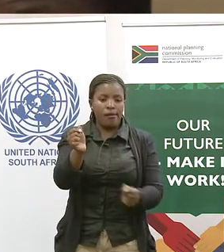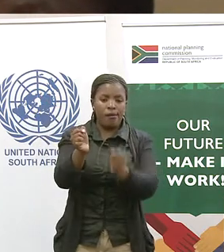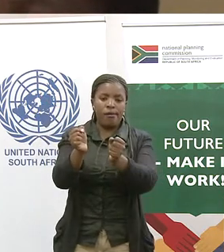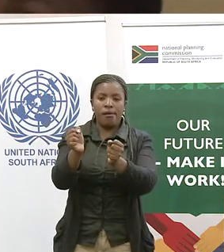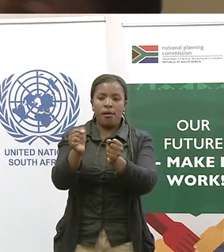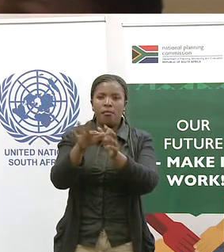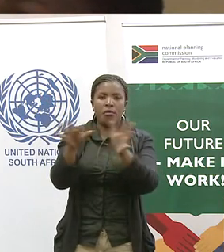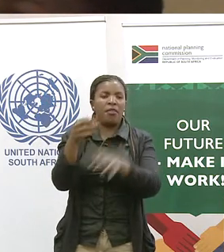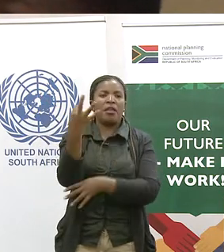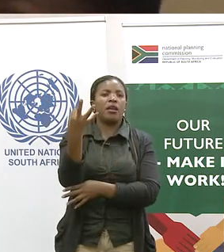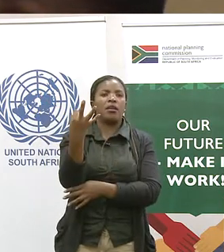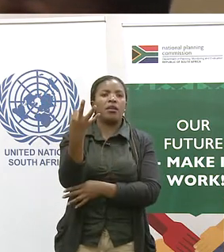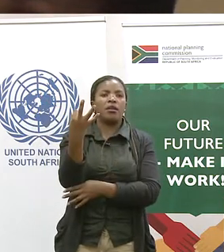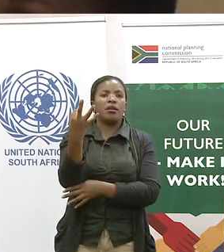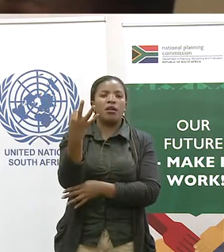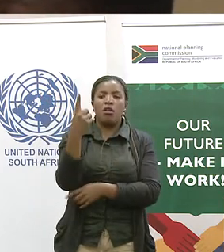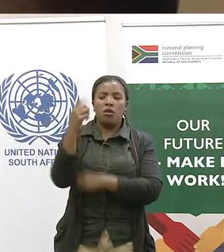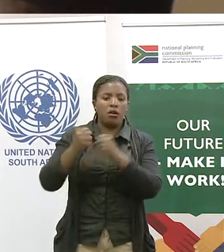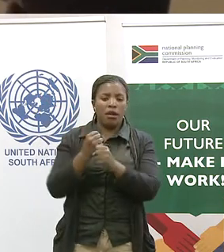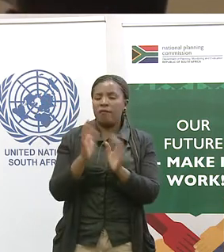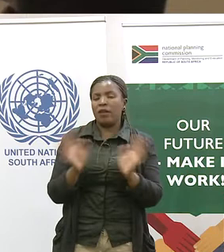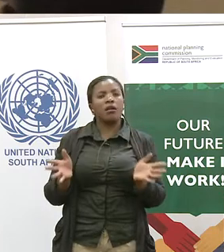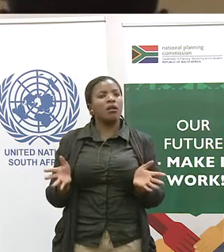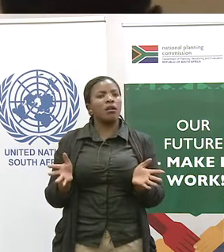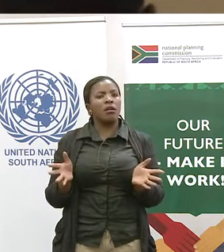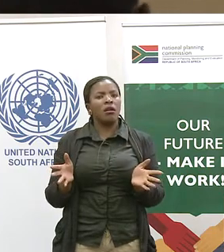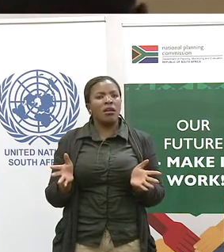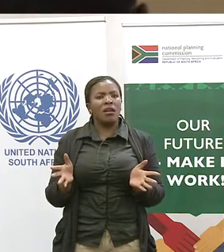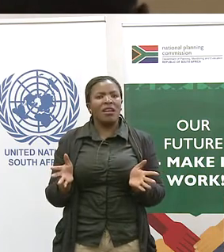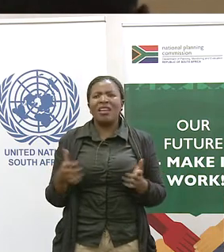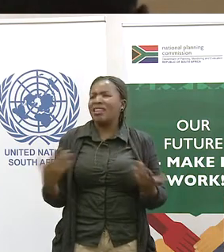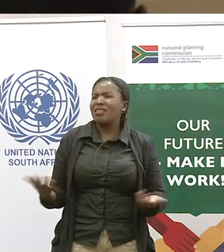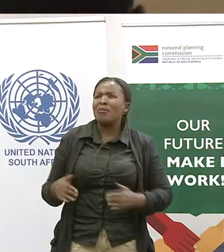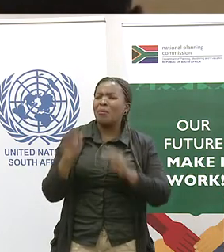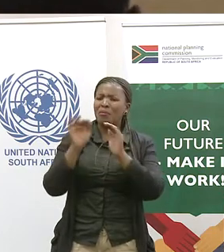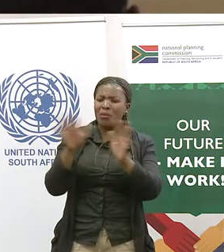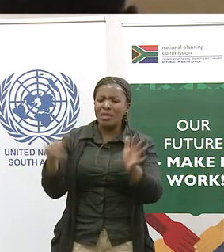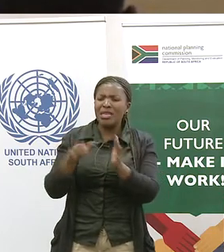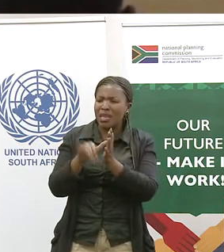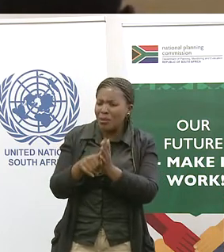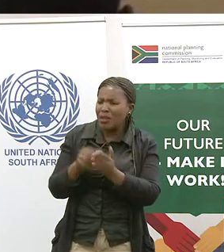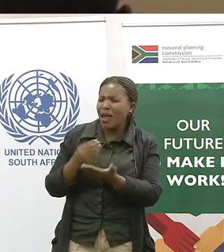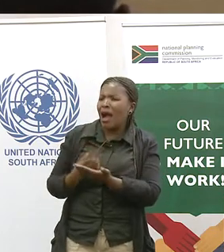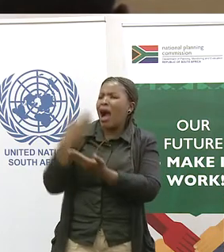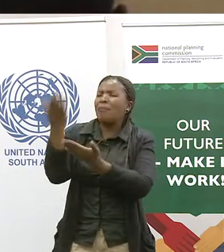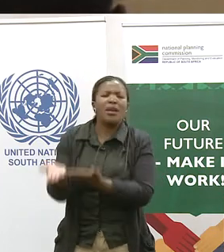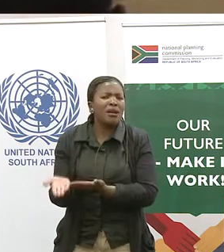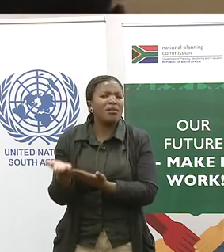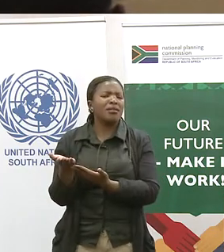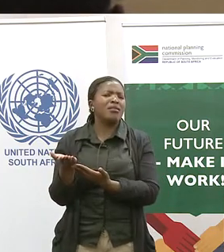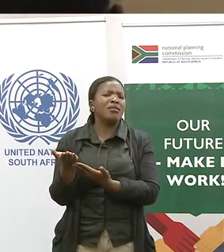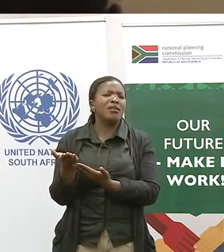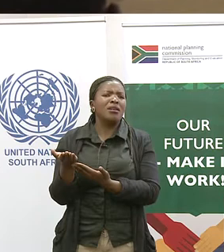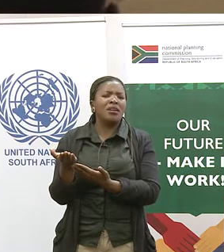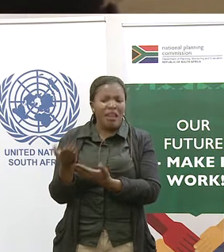That's what it says. And then it says people with disabilities are encouraged to apply. That line is